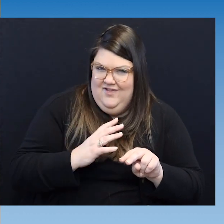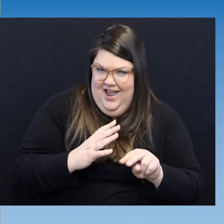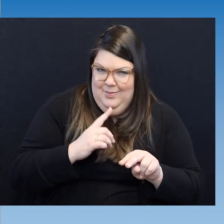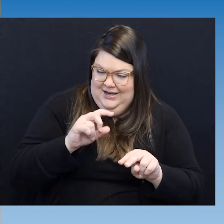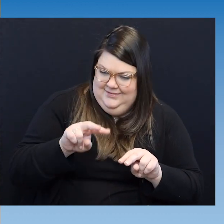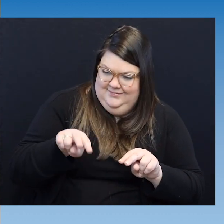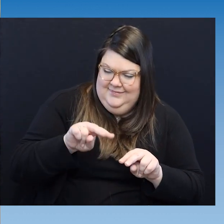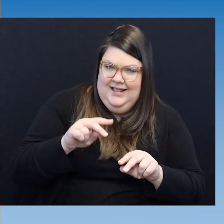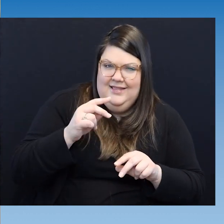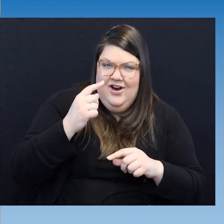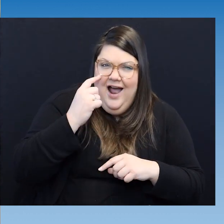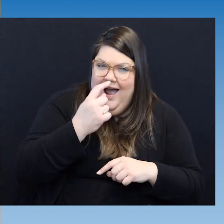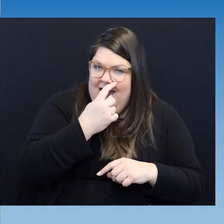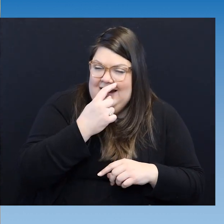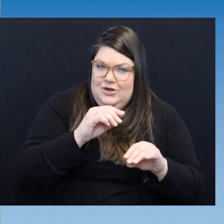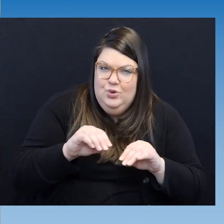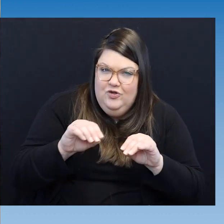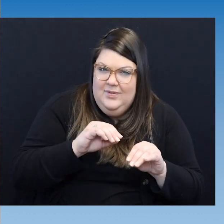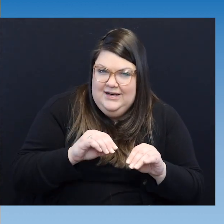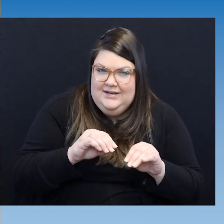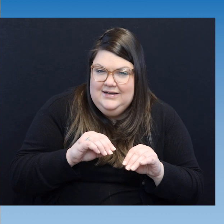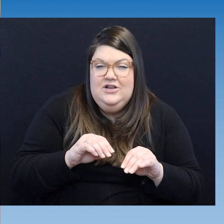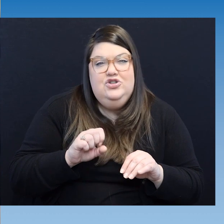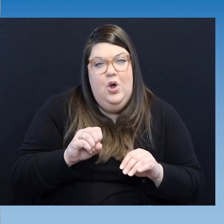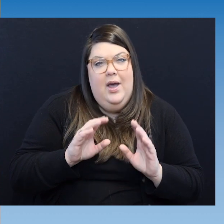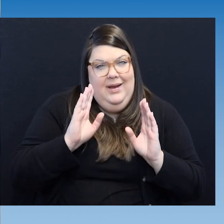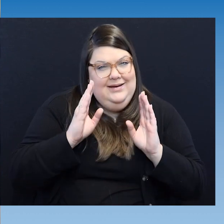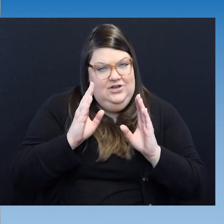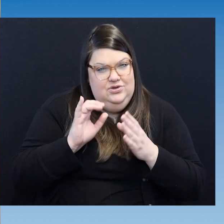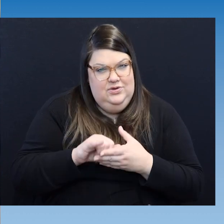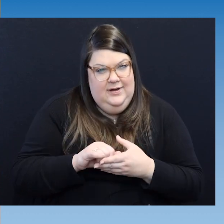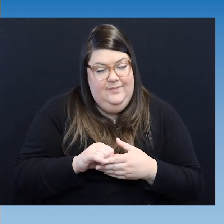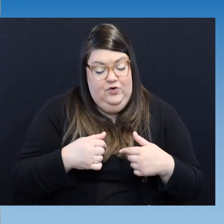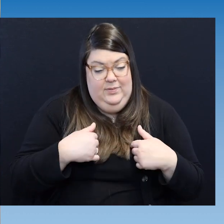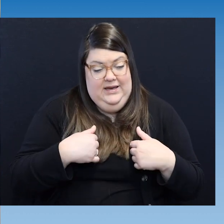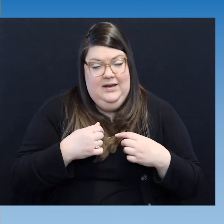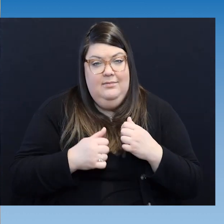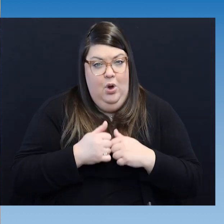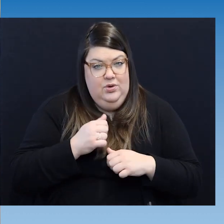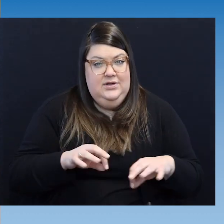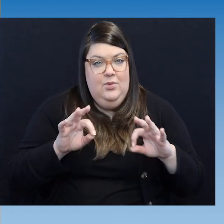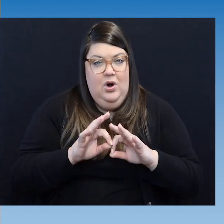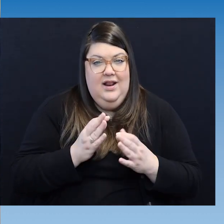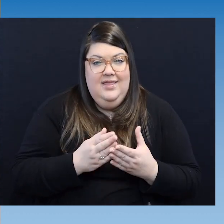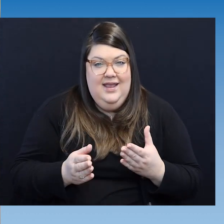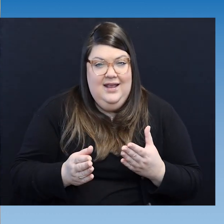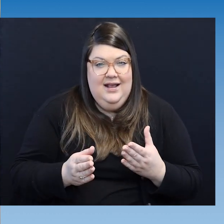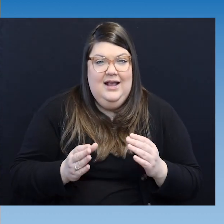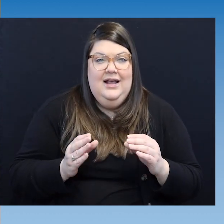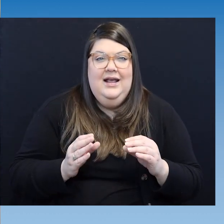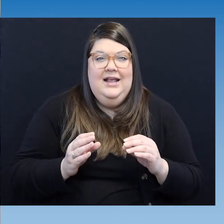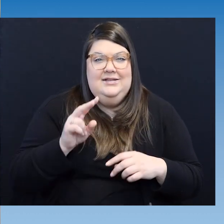eyes, by their movement, by the moans. So I think the most important thing is noticing the